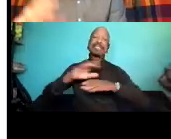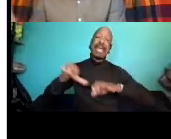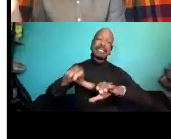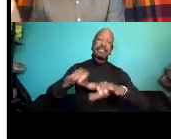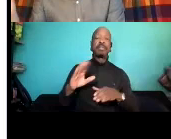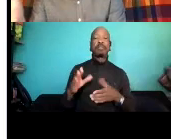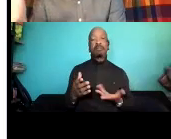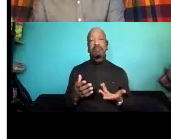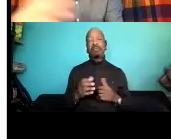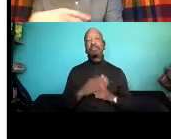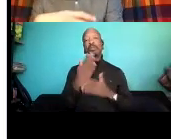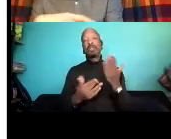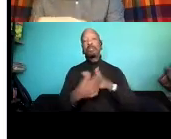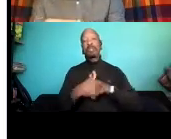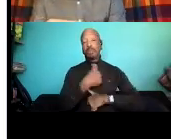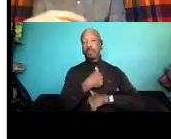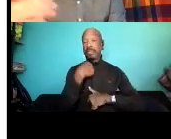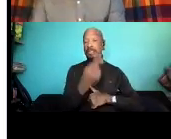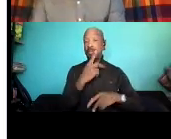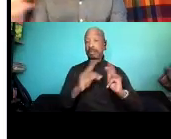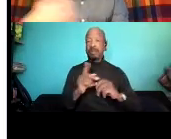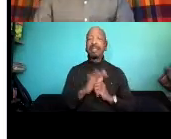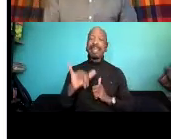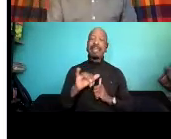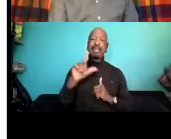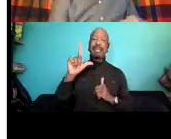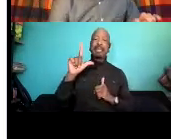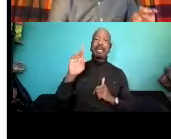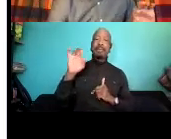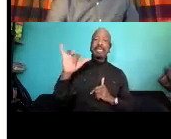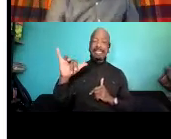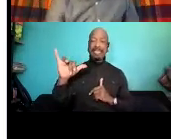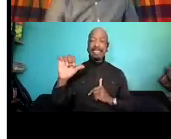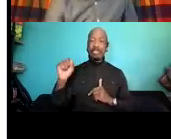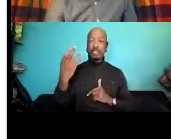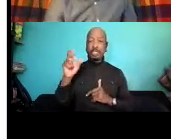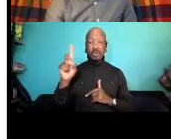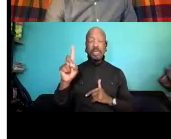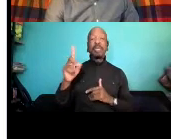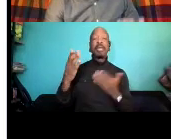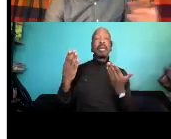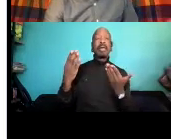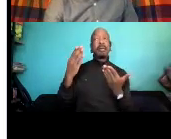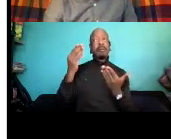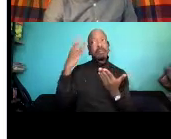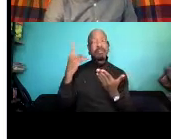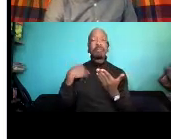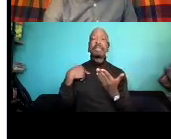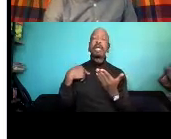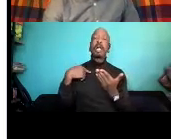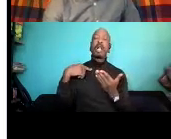we've told people that the limited liability piece is overrated if you are in a relatively low risk industry and you have really good